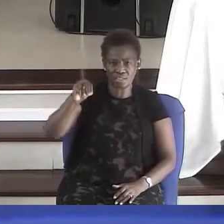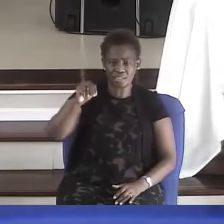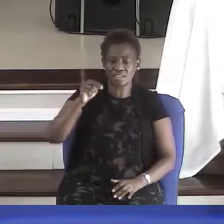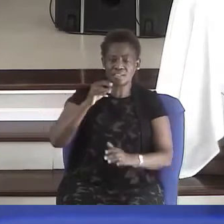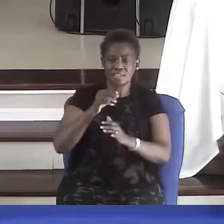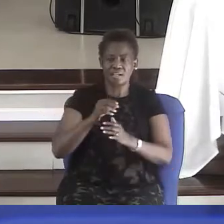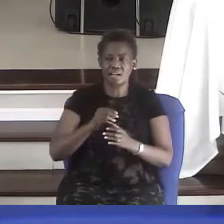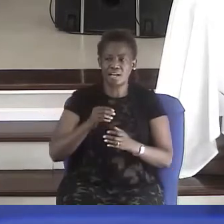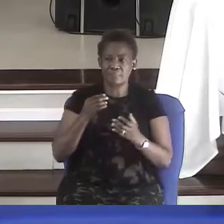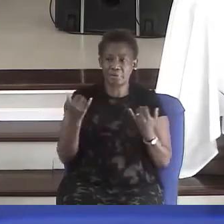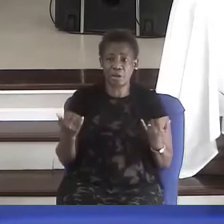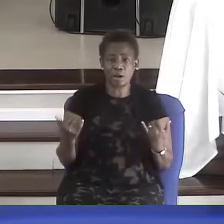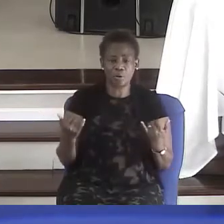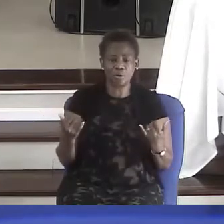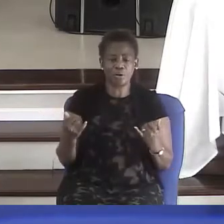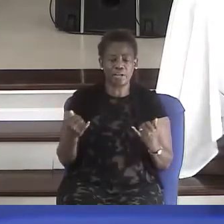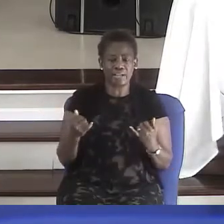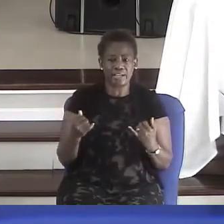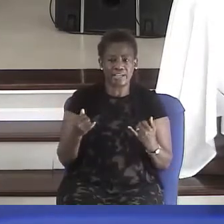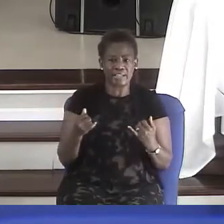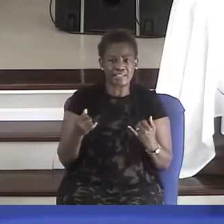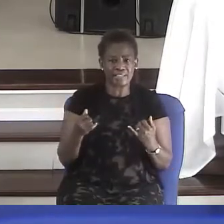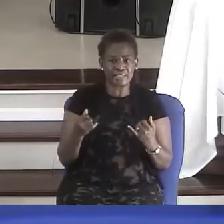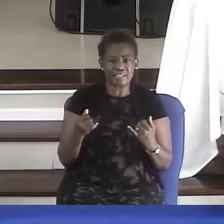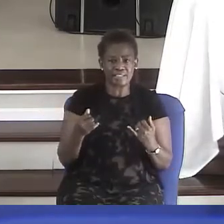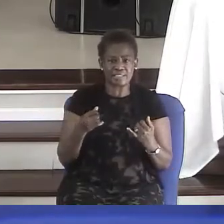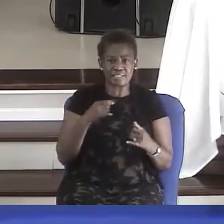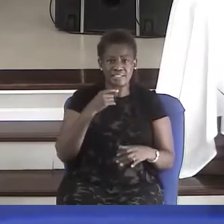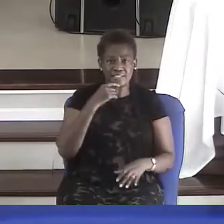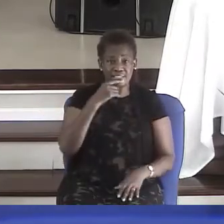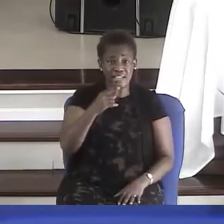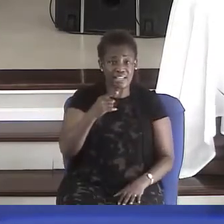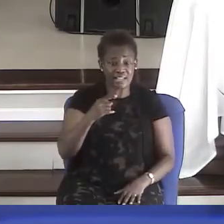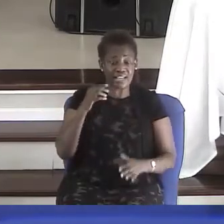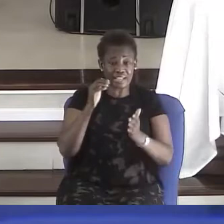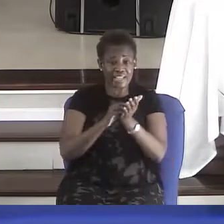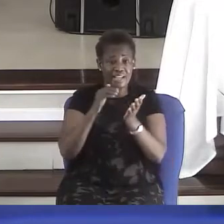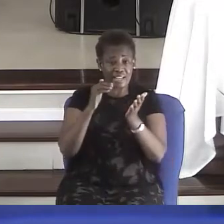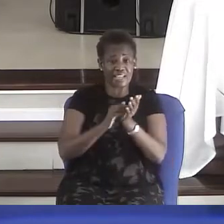it's echoing and re-echoing what you found in Isaiah.